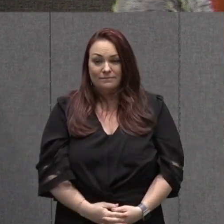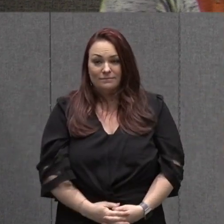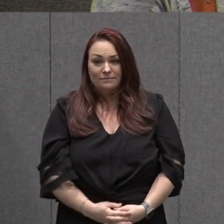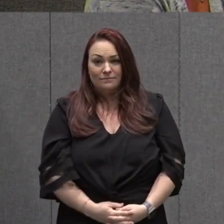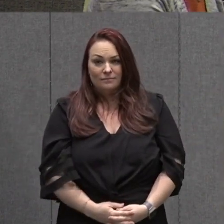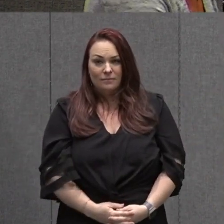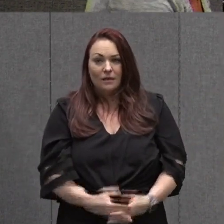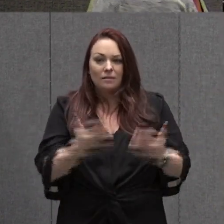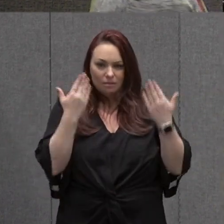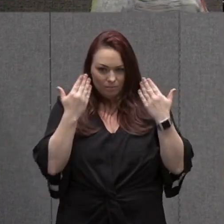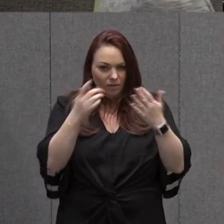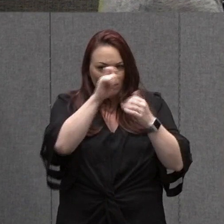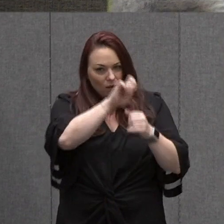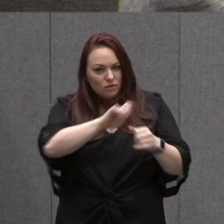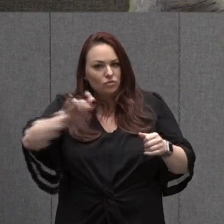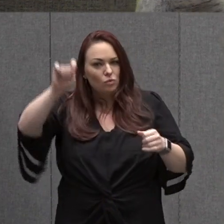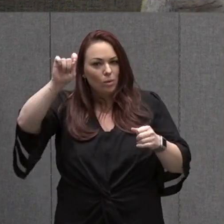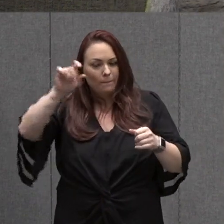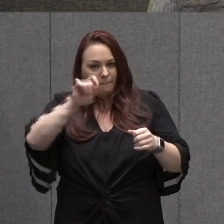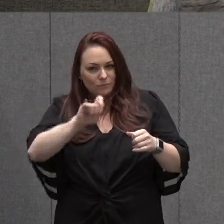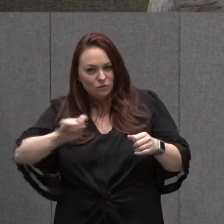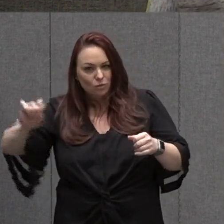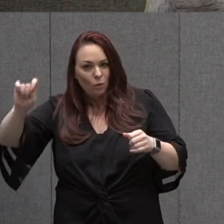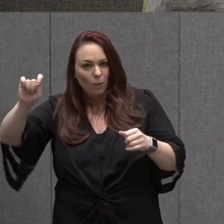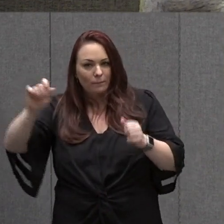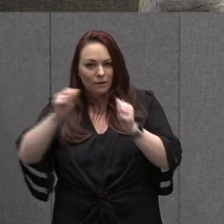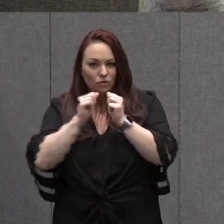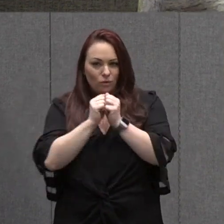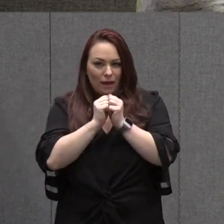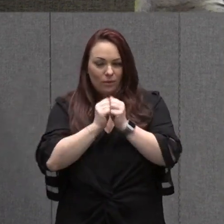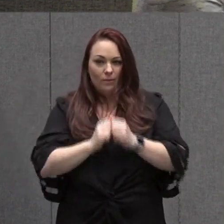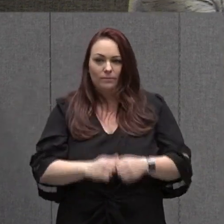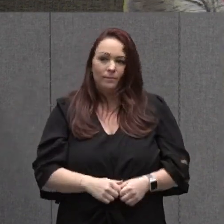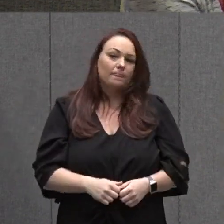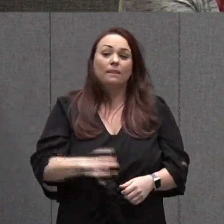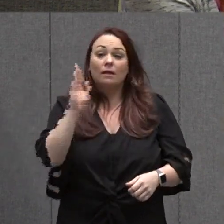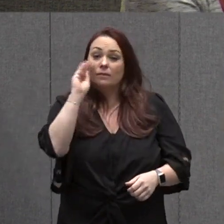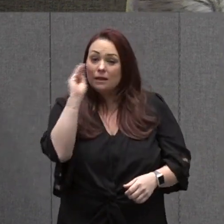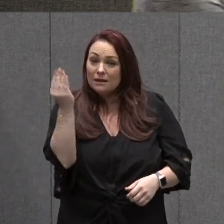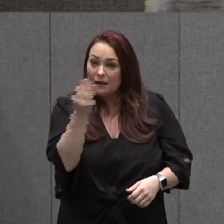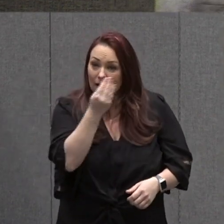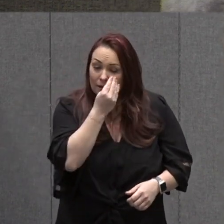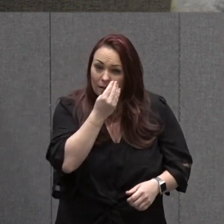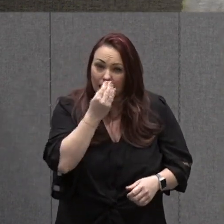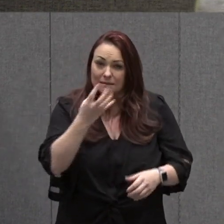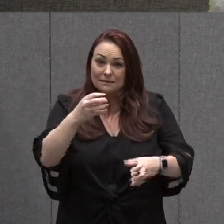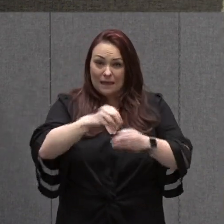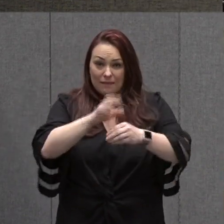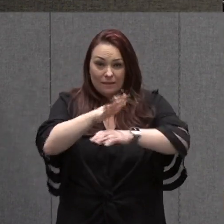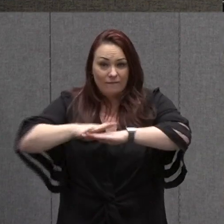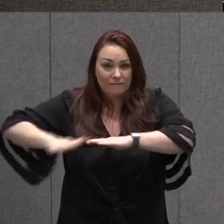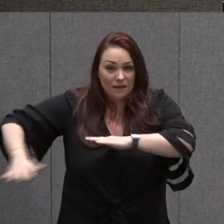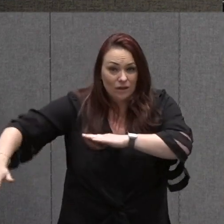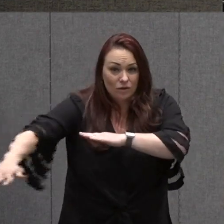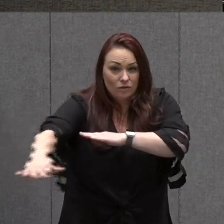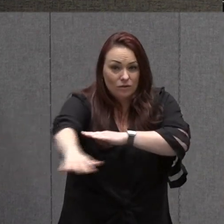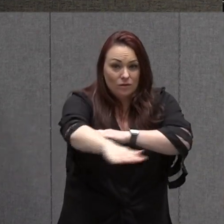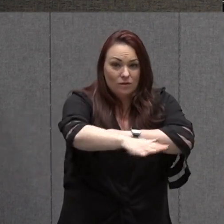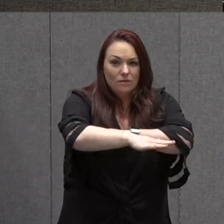Let's swoop this together. The dandelions in the field. Oh, that sounds like one